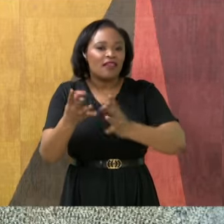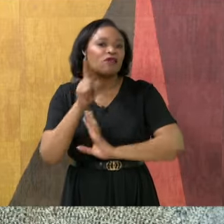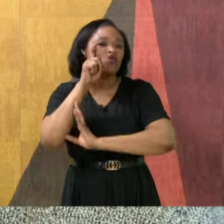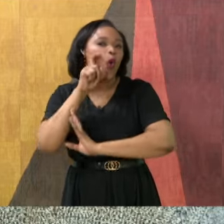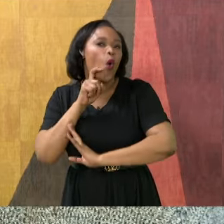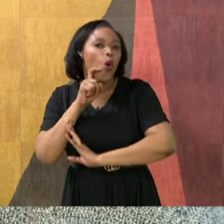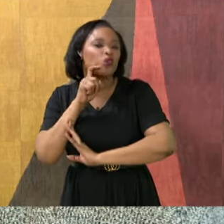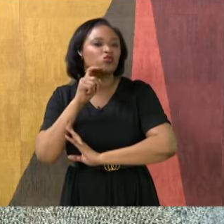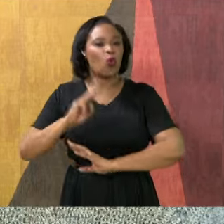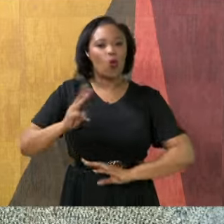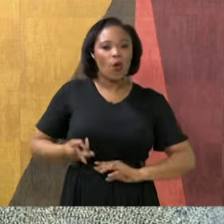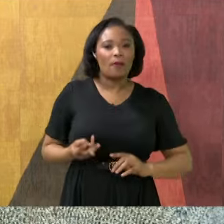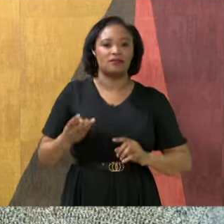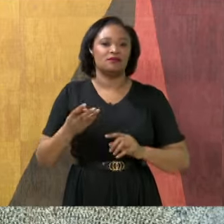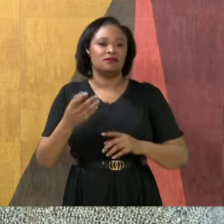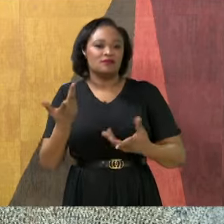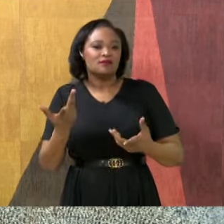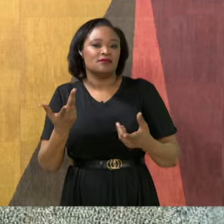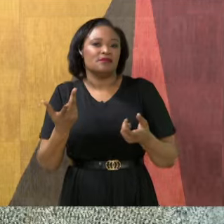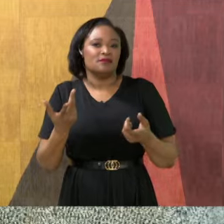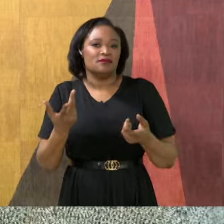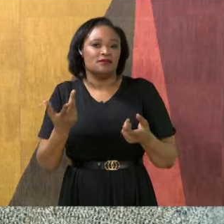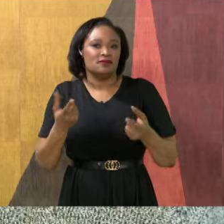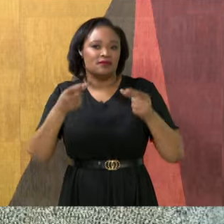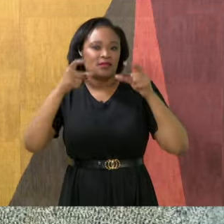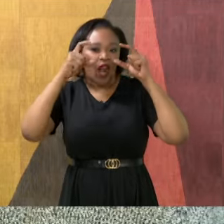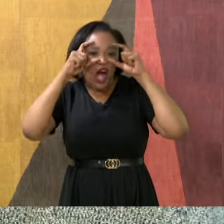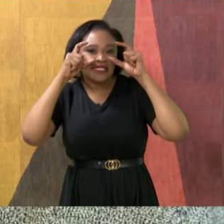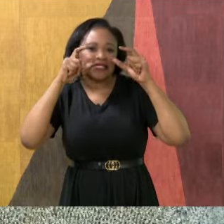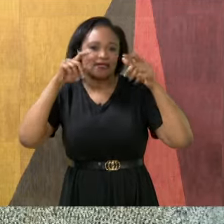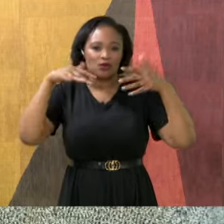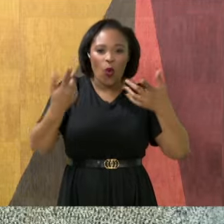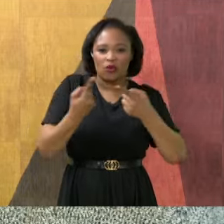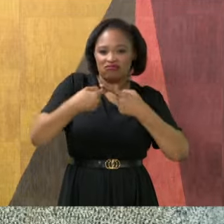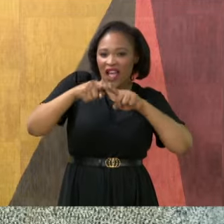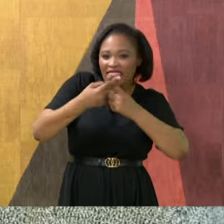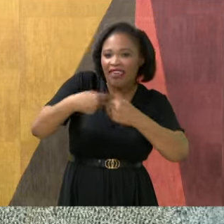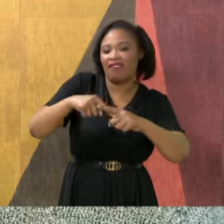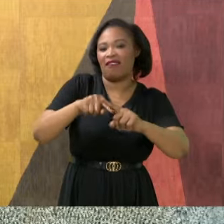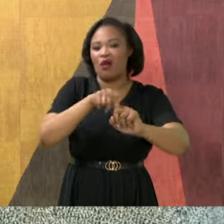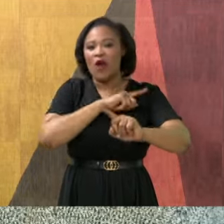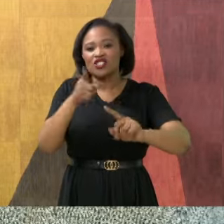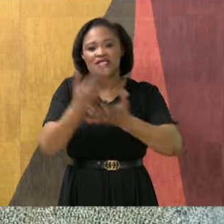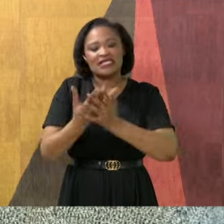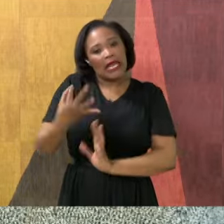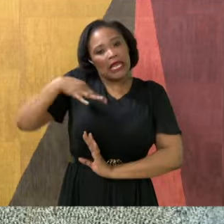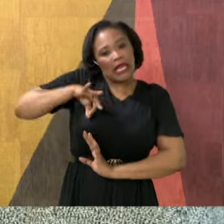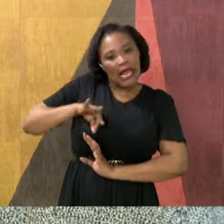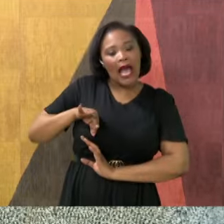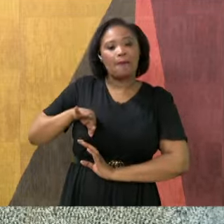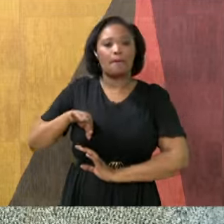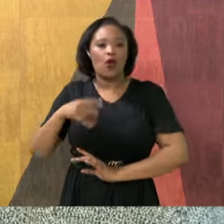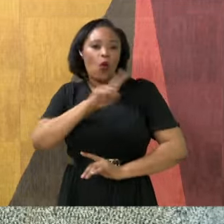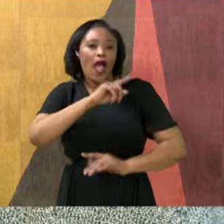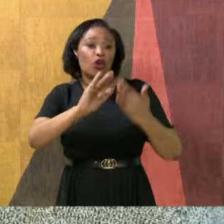elderly woman, a pair of glasses, things she can knit and earn an income, empowering communities to have gardens so they